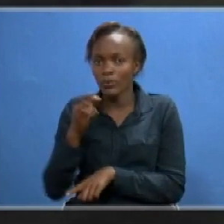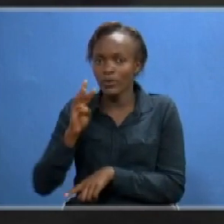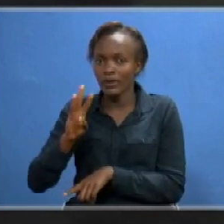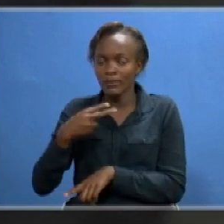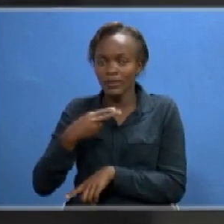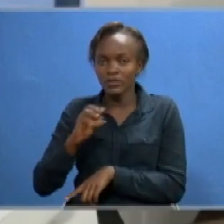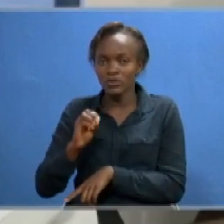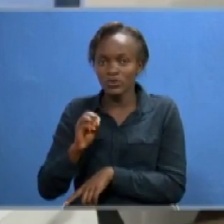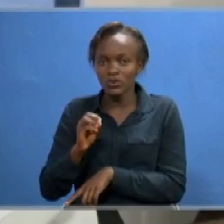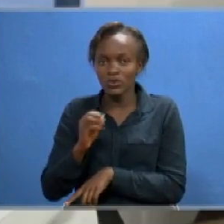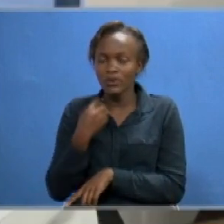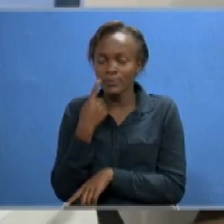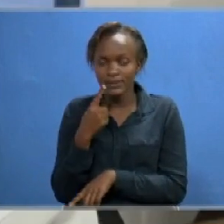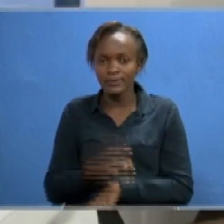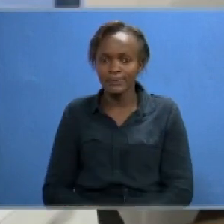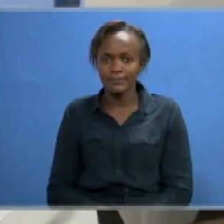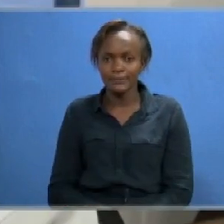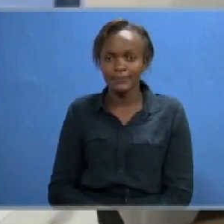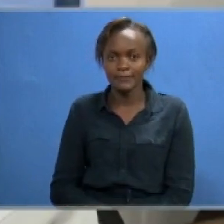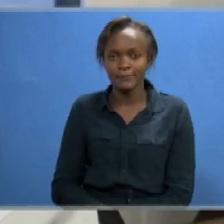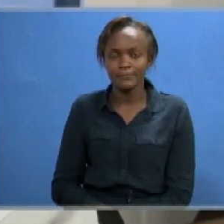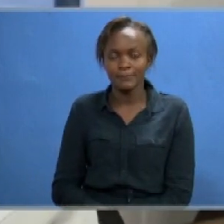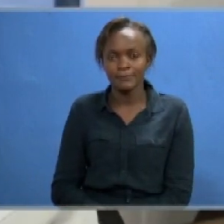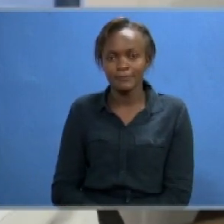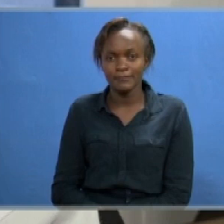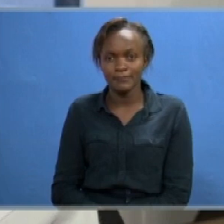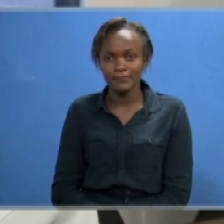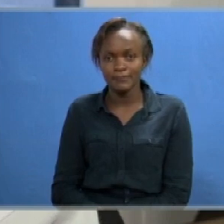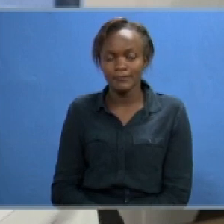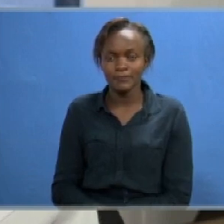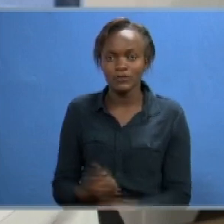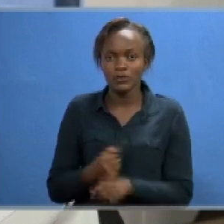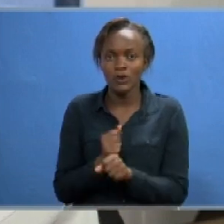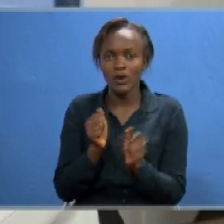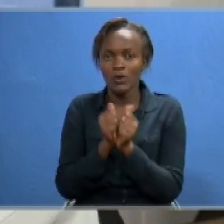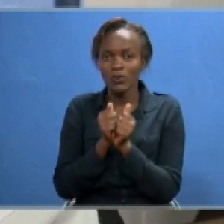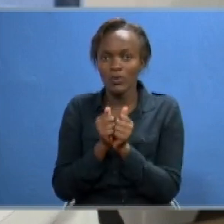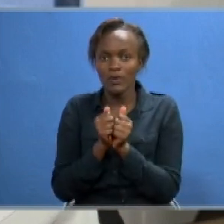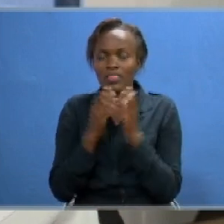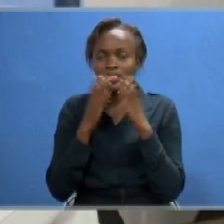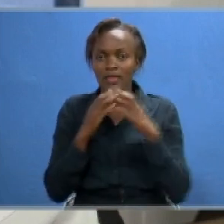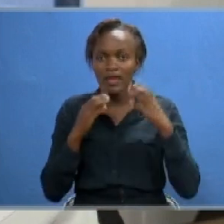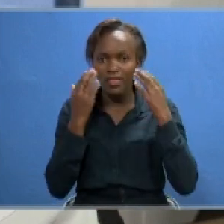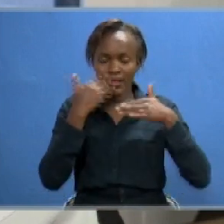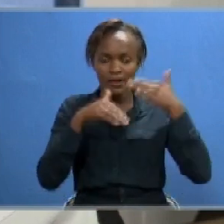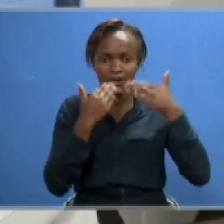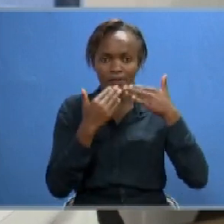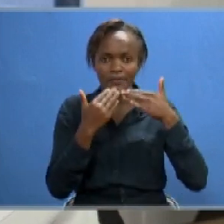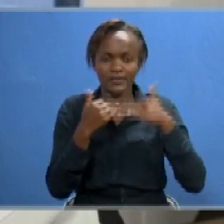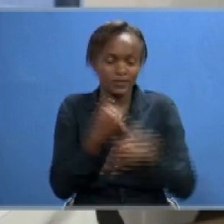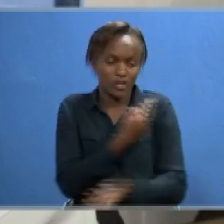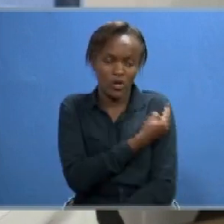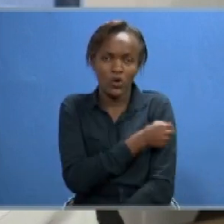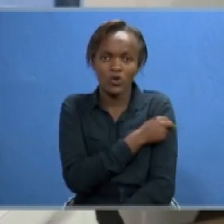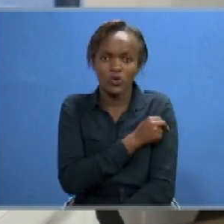guidelines. We are working with Kenyatta University Teaching and Referral Hospital